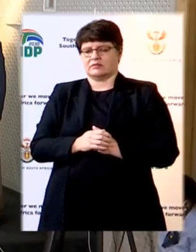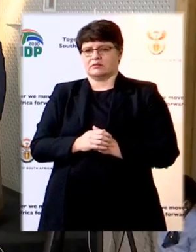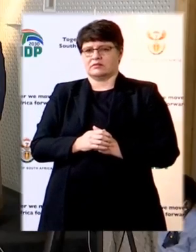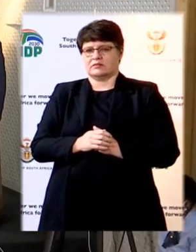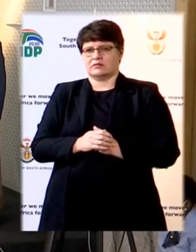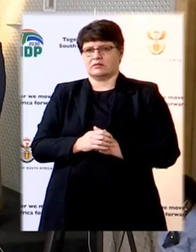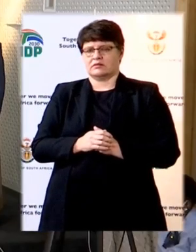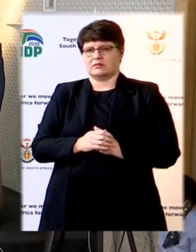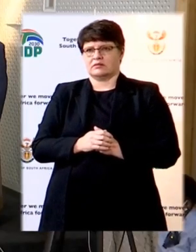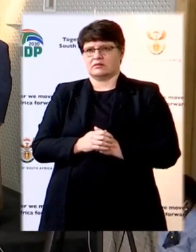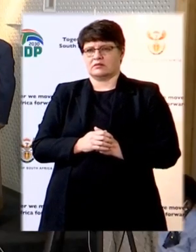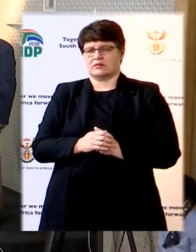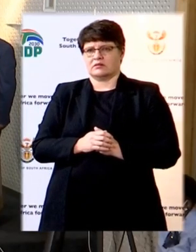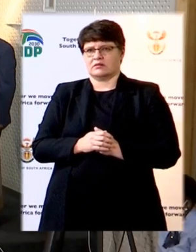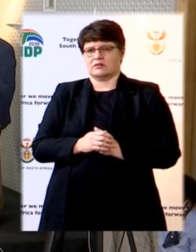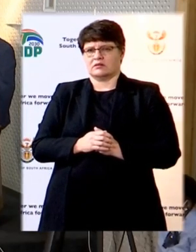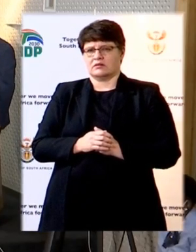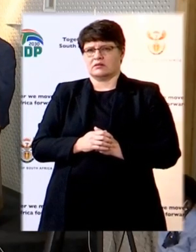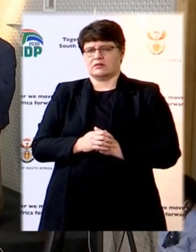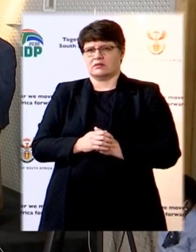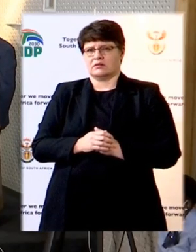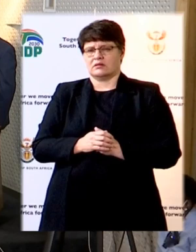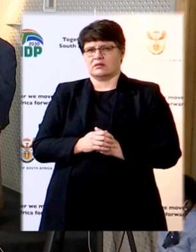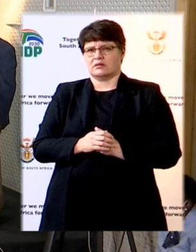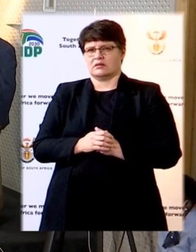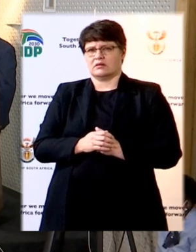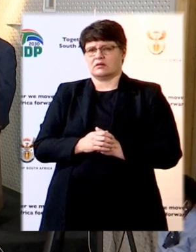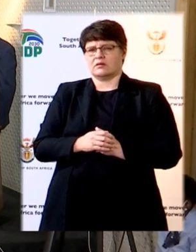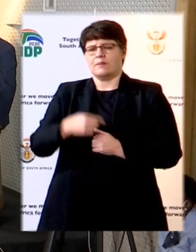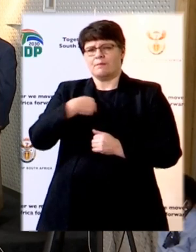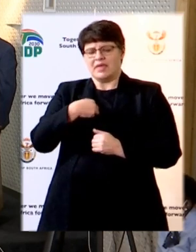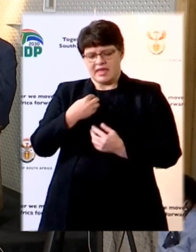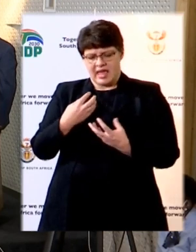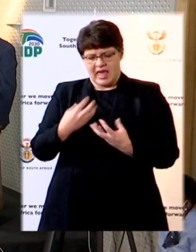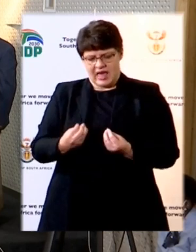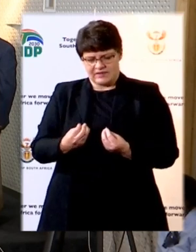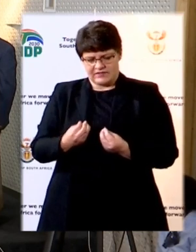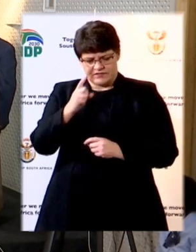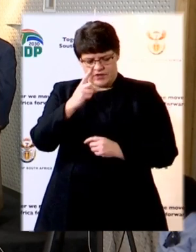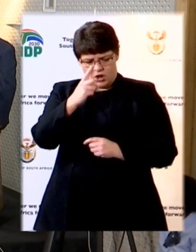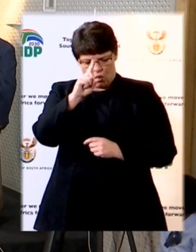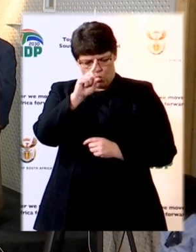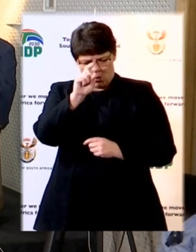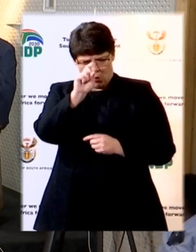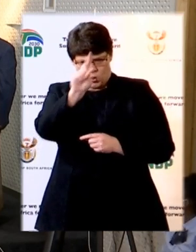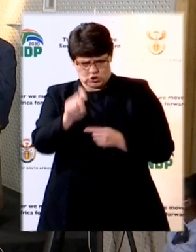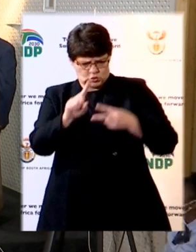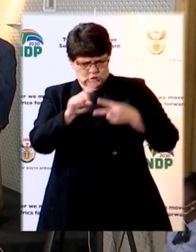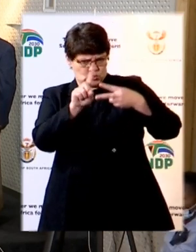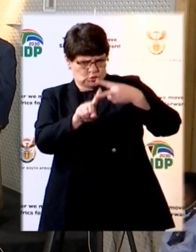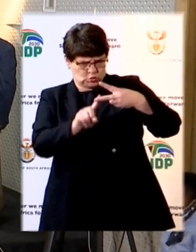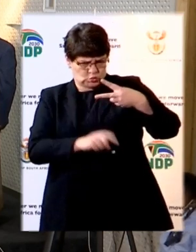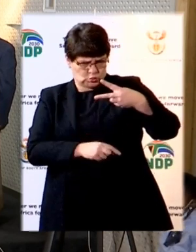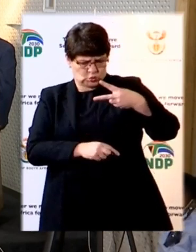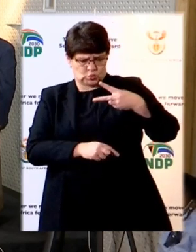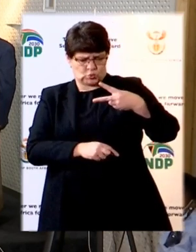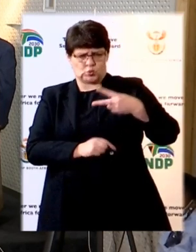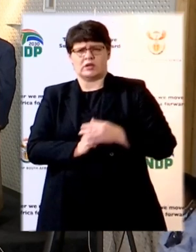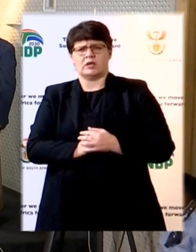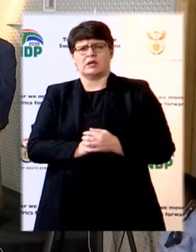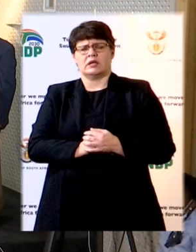Karabo. Minister, some of this Asiri Ndlovu from Capital Live, as Karabo said, I have a question. I have two questions. In fact, the first